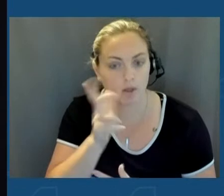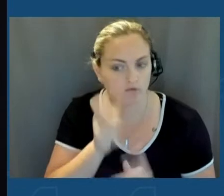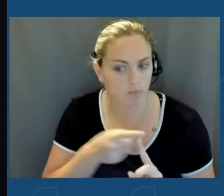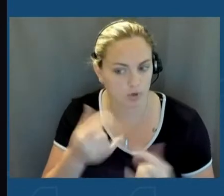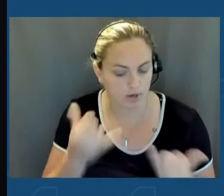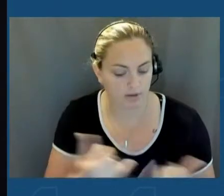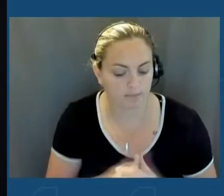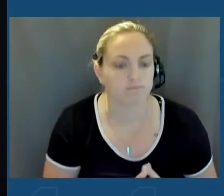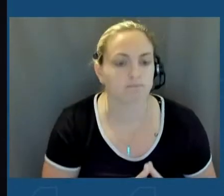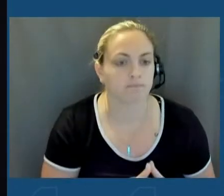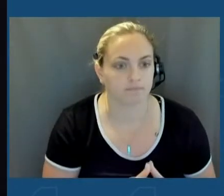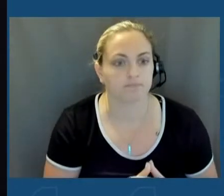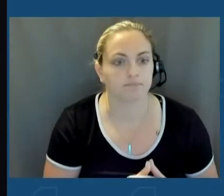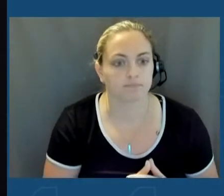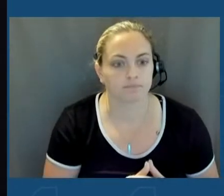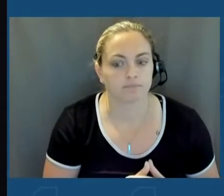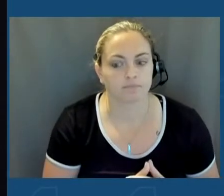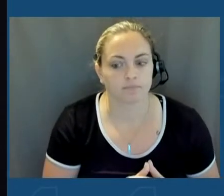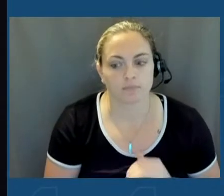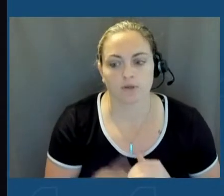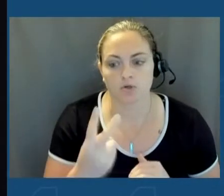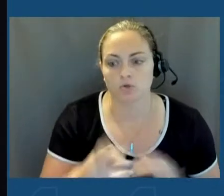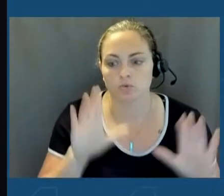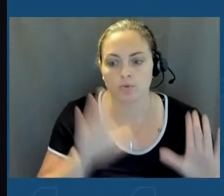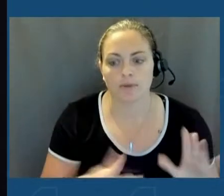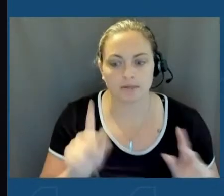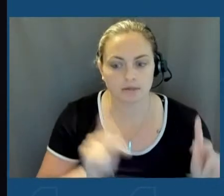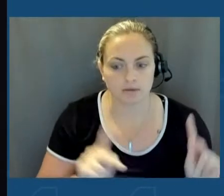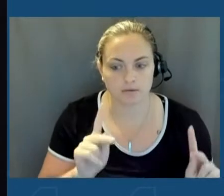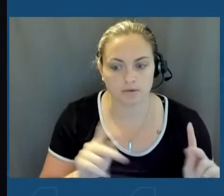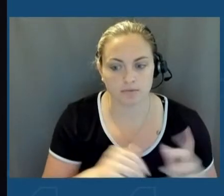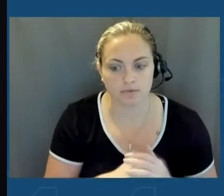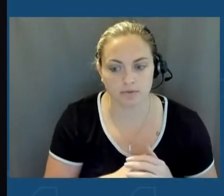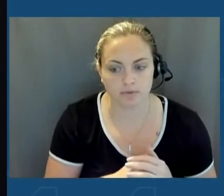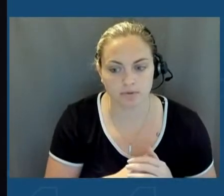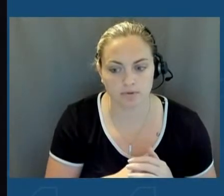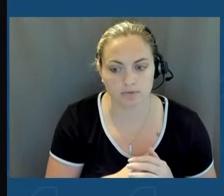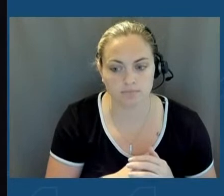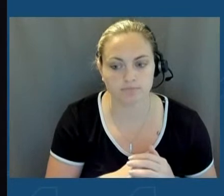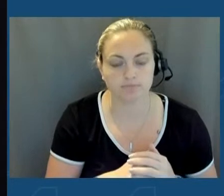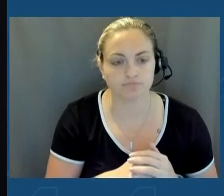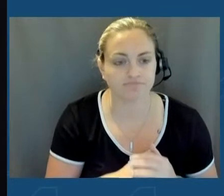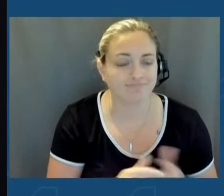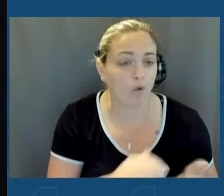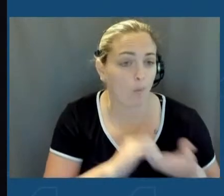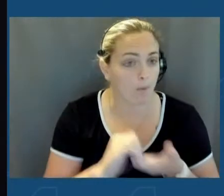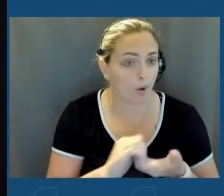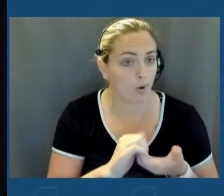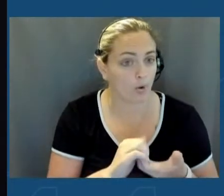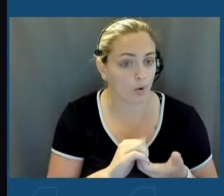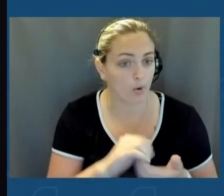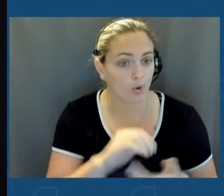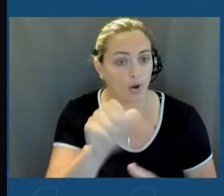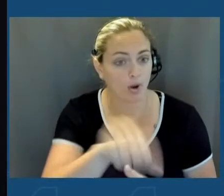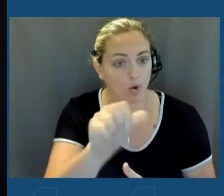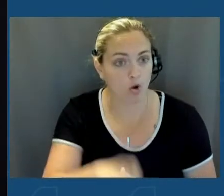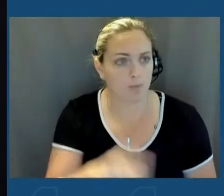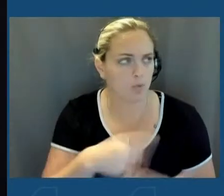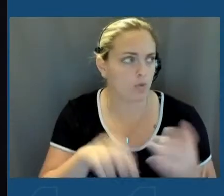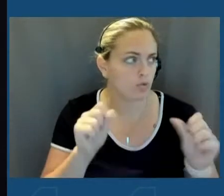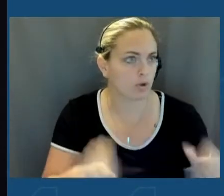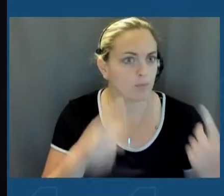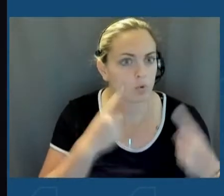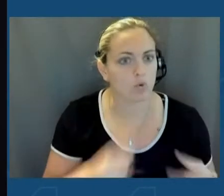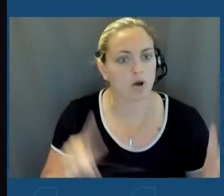And two extraordinary leaders who've been my partner in Albany, and what they're able to accomplish literally